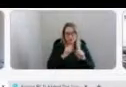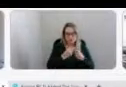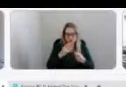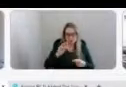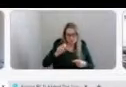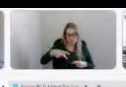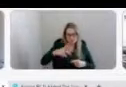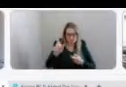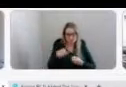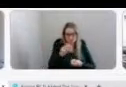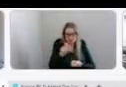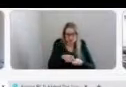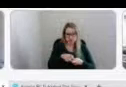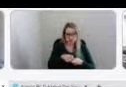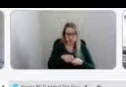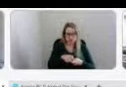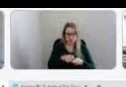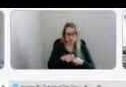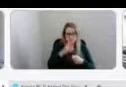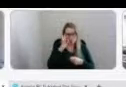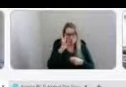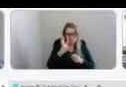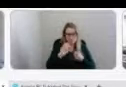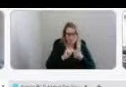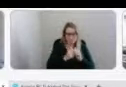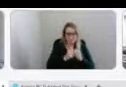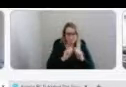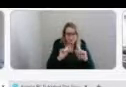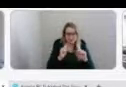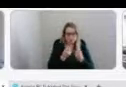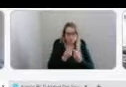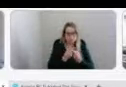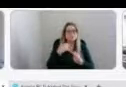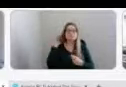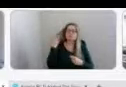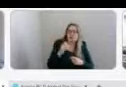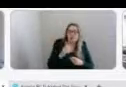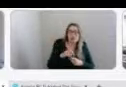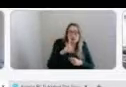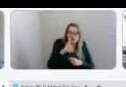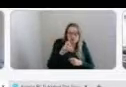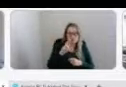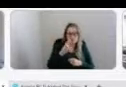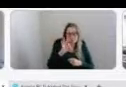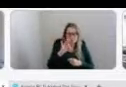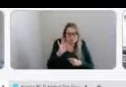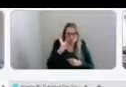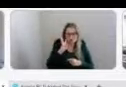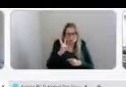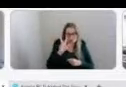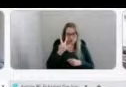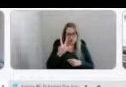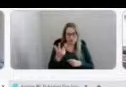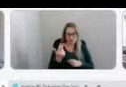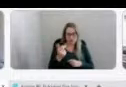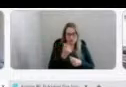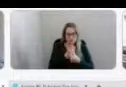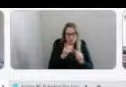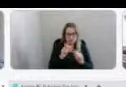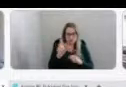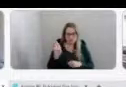particularly as to the mandate to create competitive districts the draft legislative map creates 13 safe republican